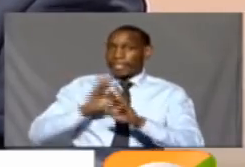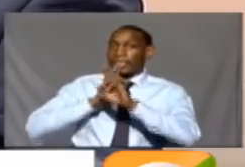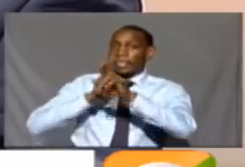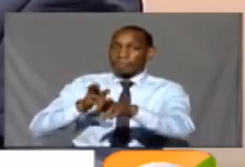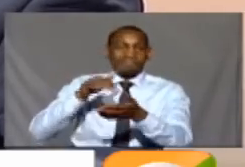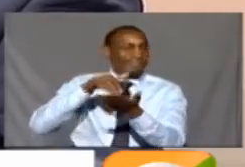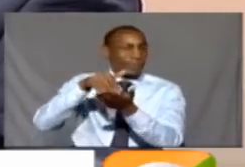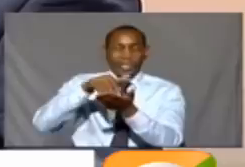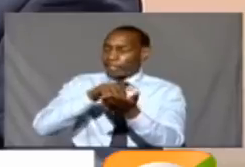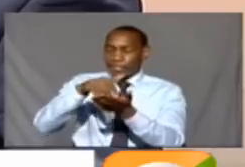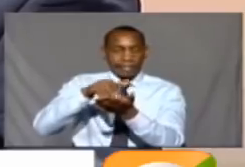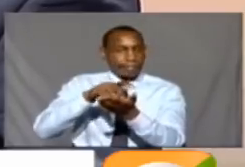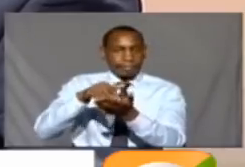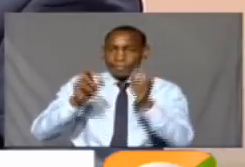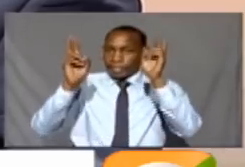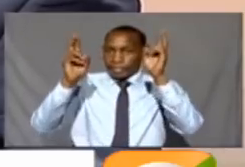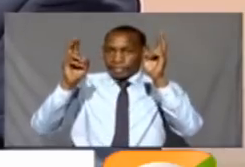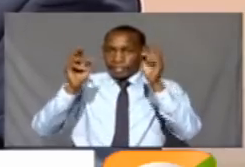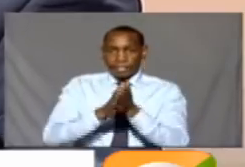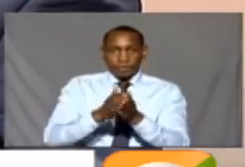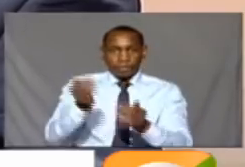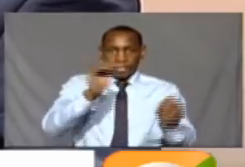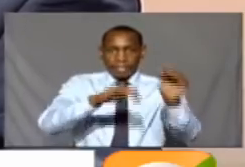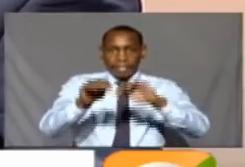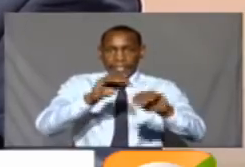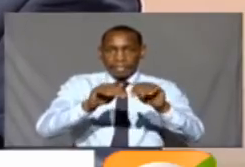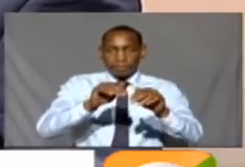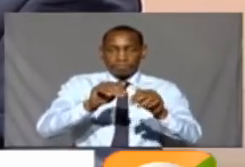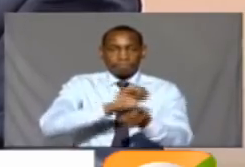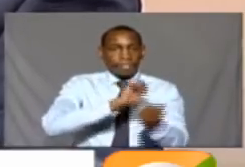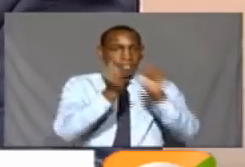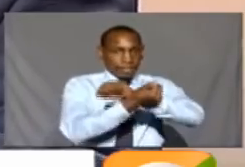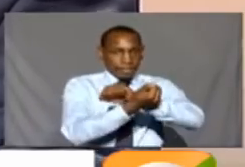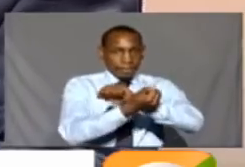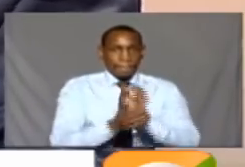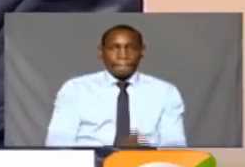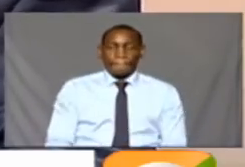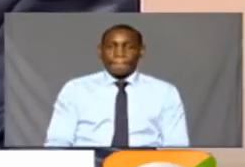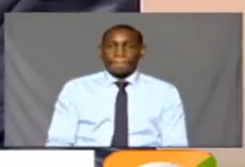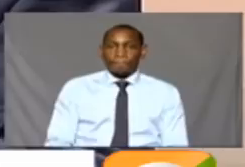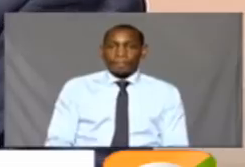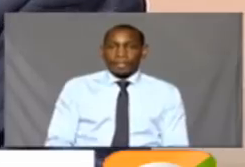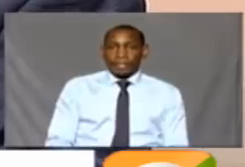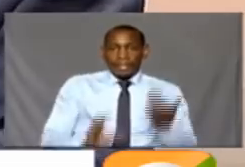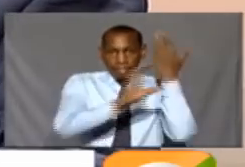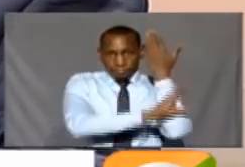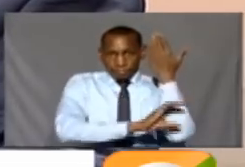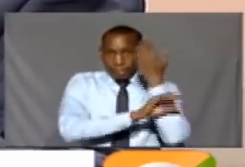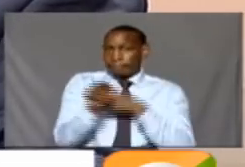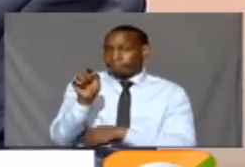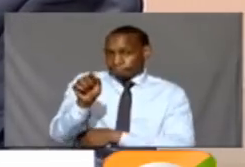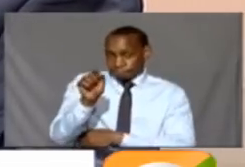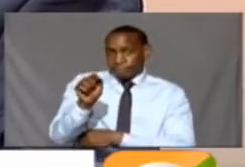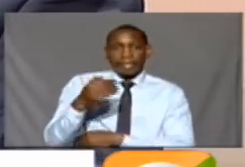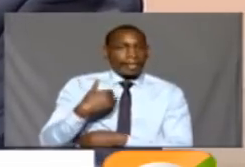weak on the issue of electoral reforms. This country has gone through